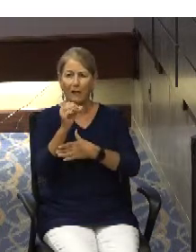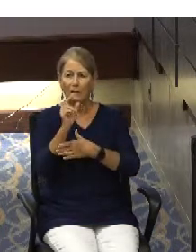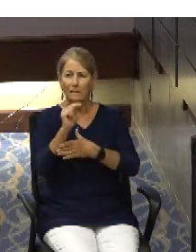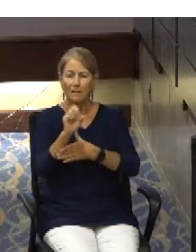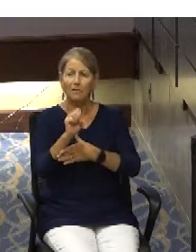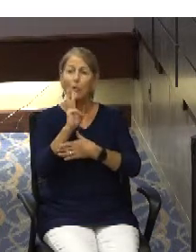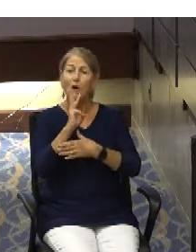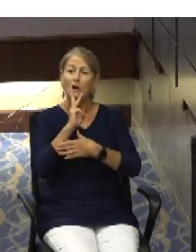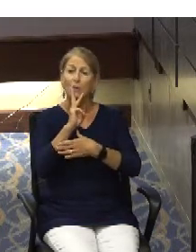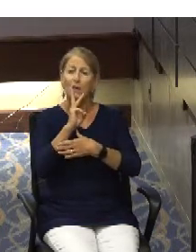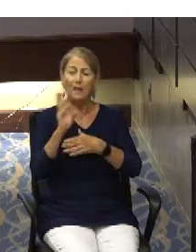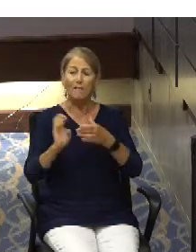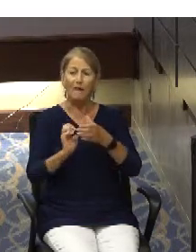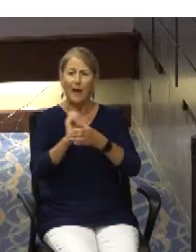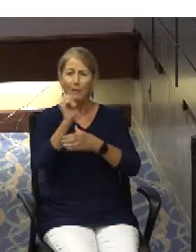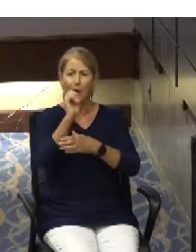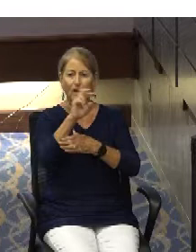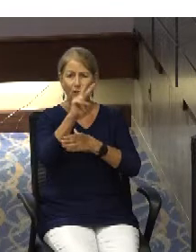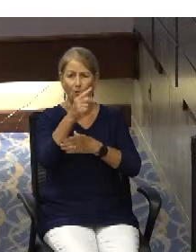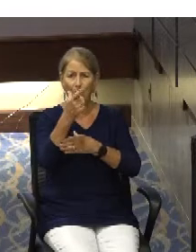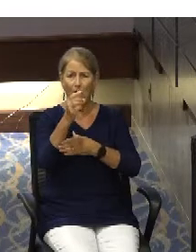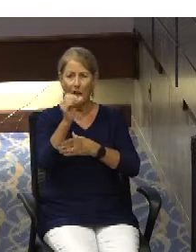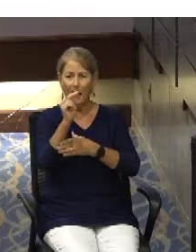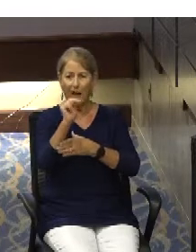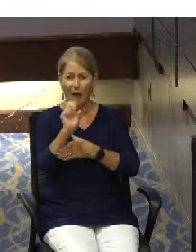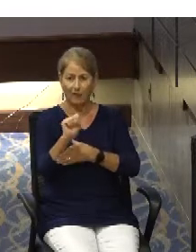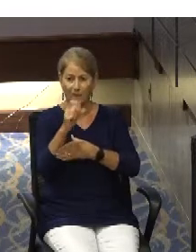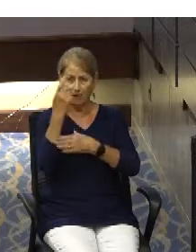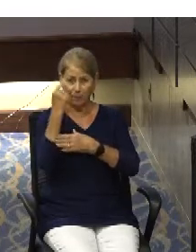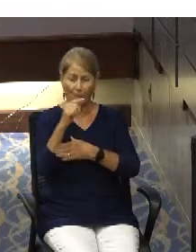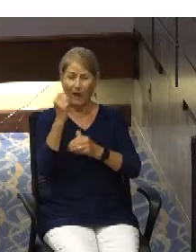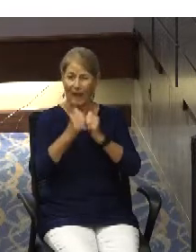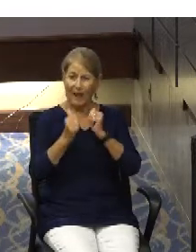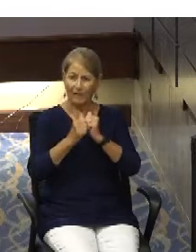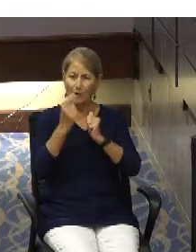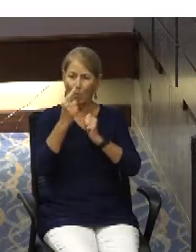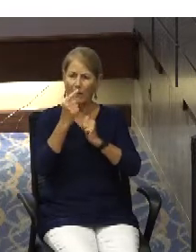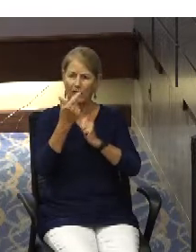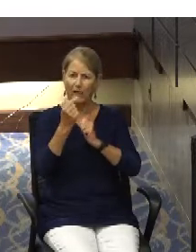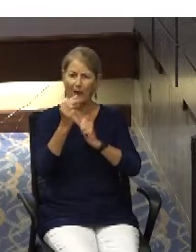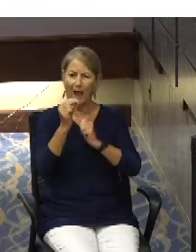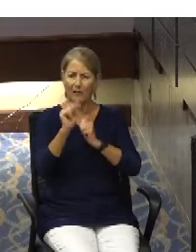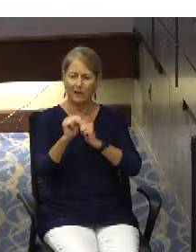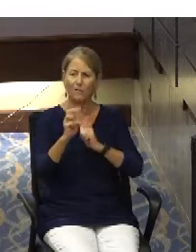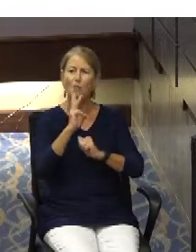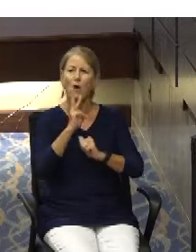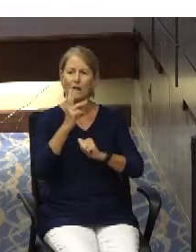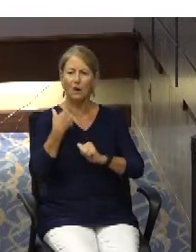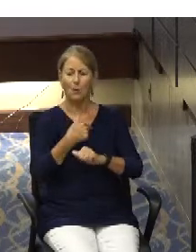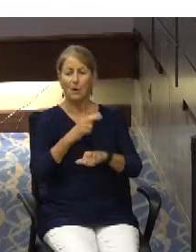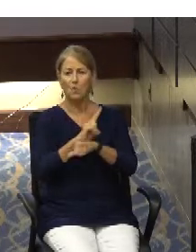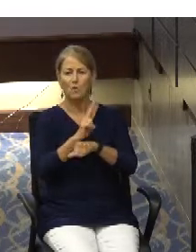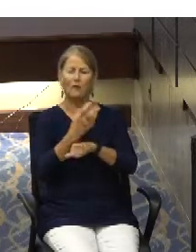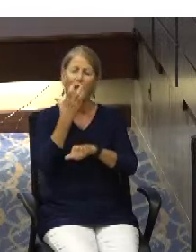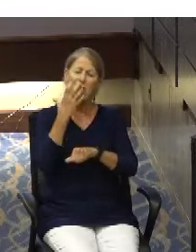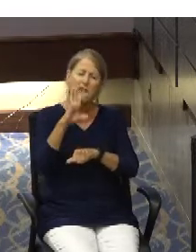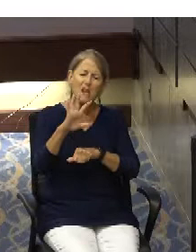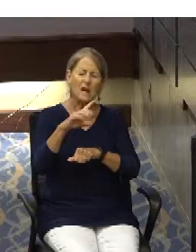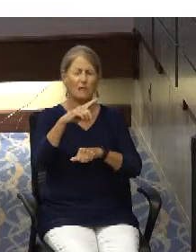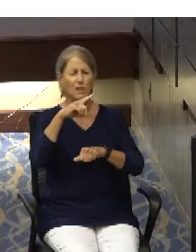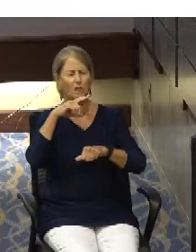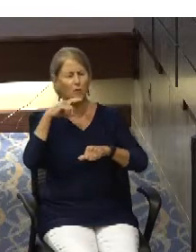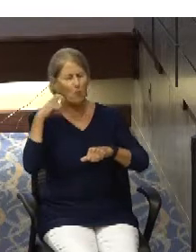2 gallons of water for every gallon of water we used. And so the heat and the dry summer and